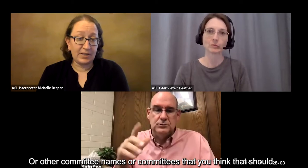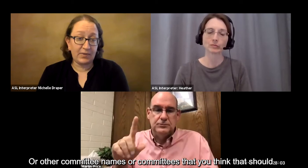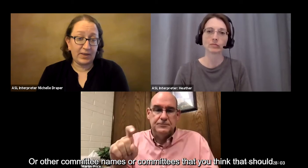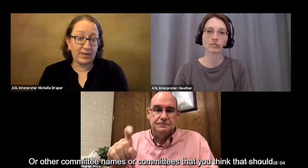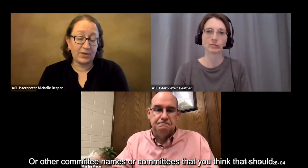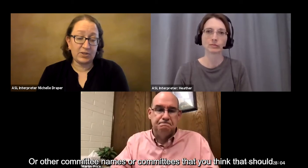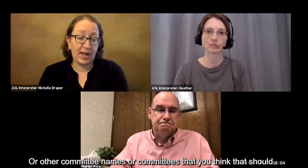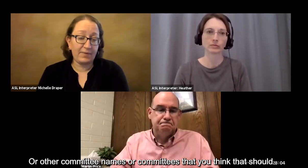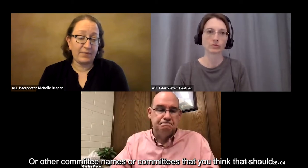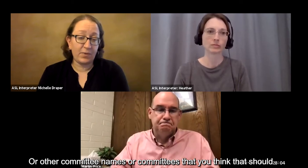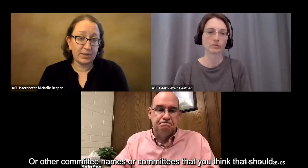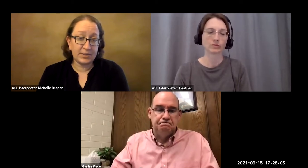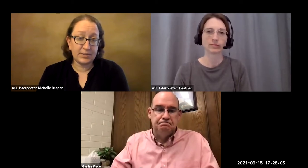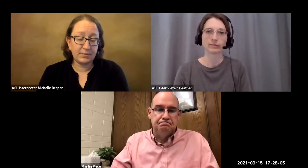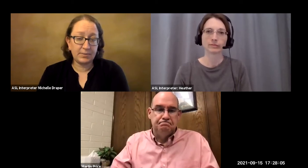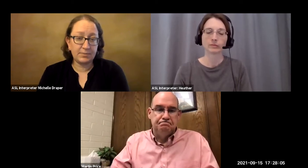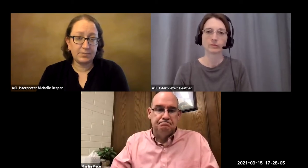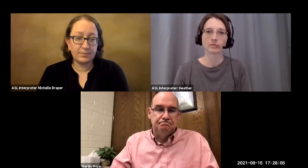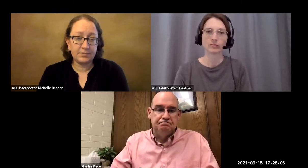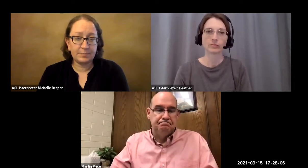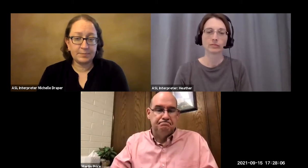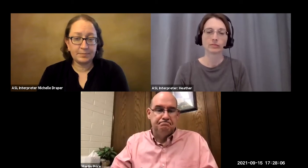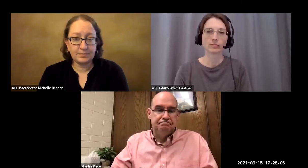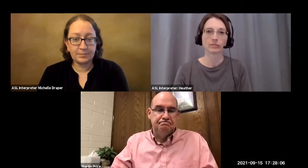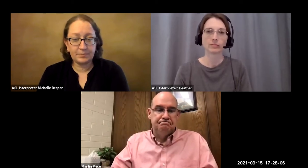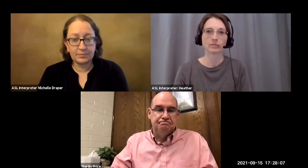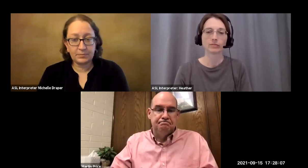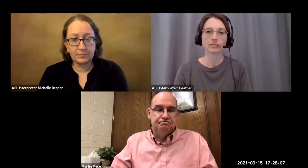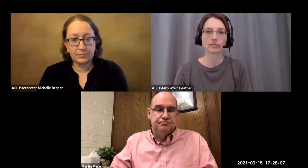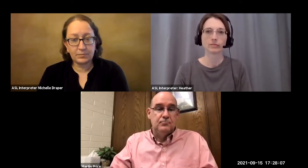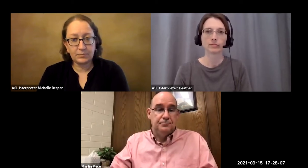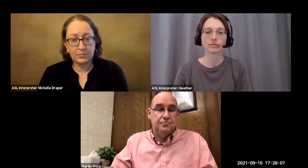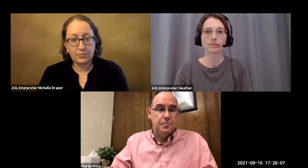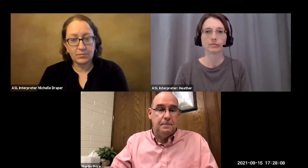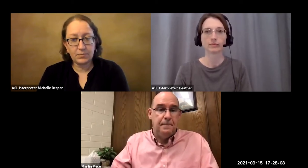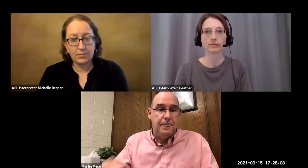or committees that you think that should have a focus?